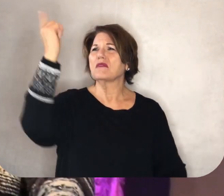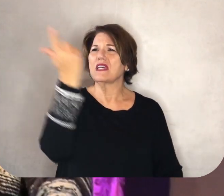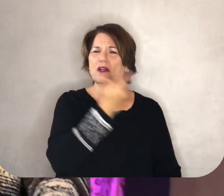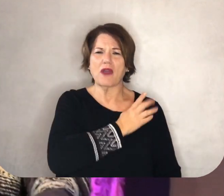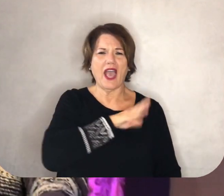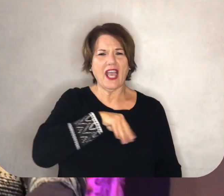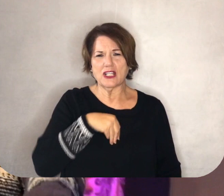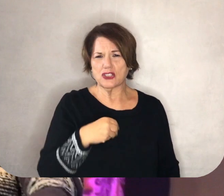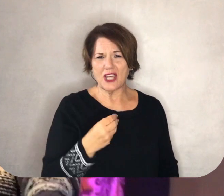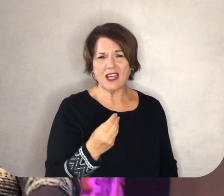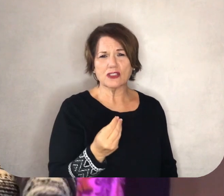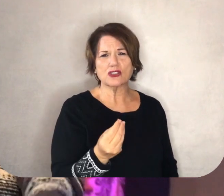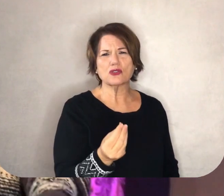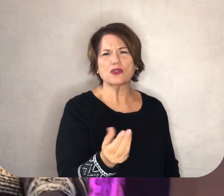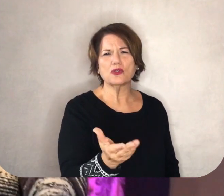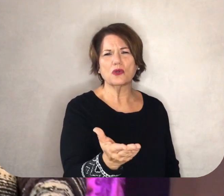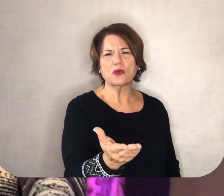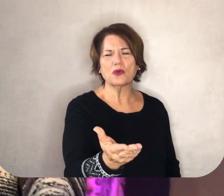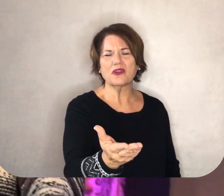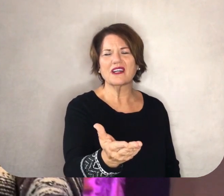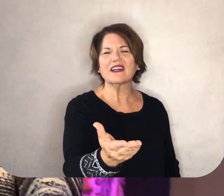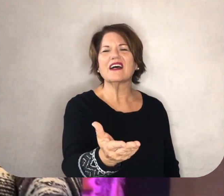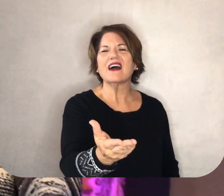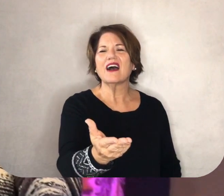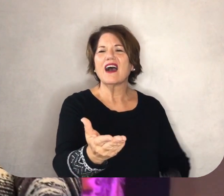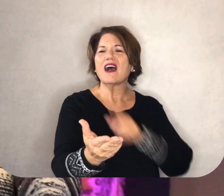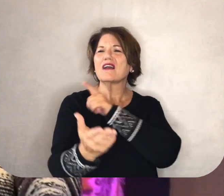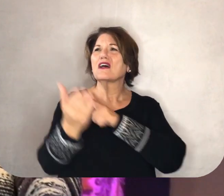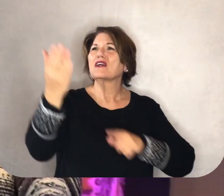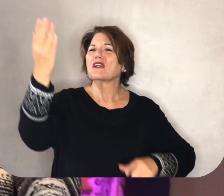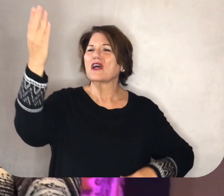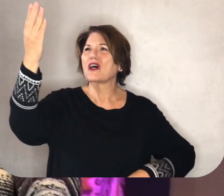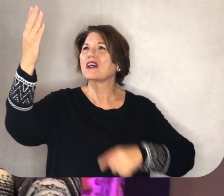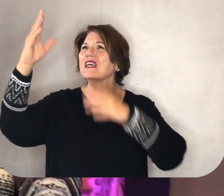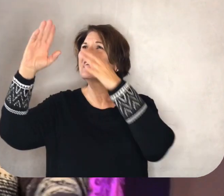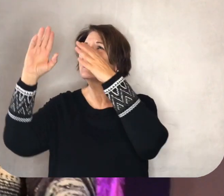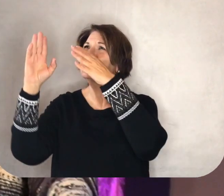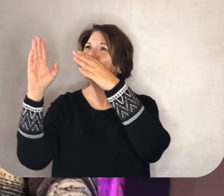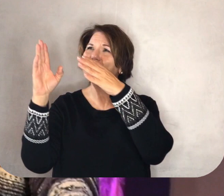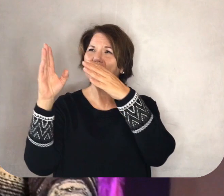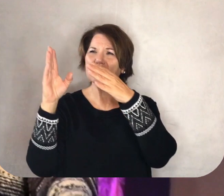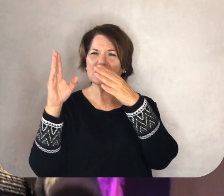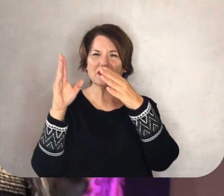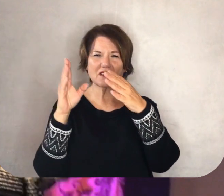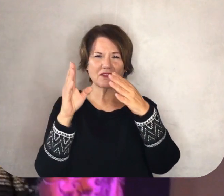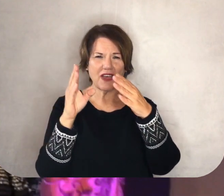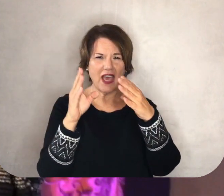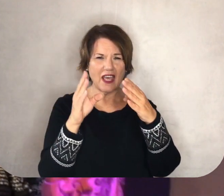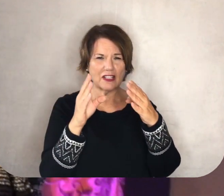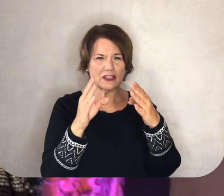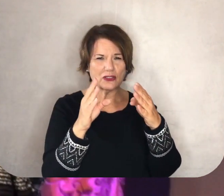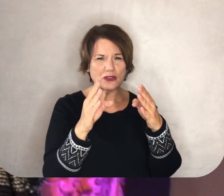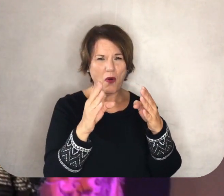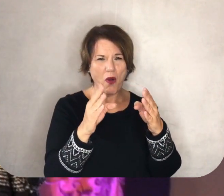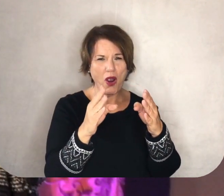be gracious to you. The Lord turn his